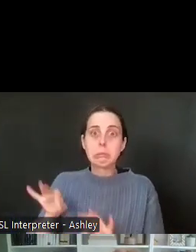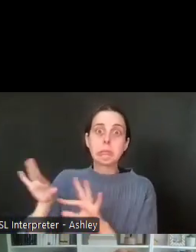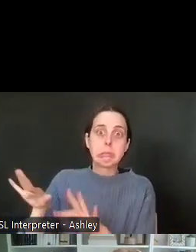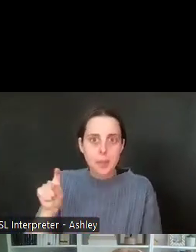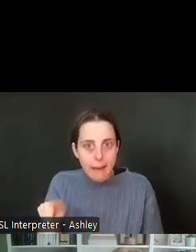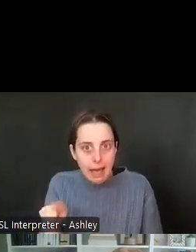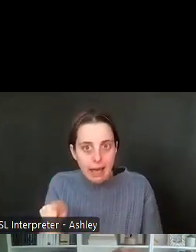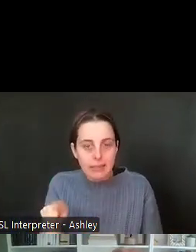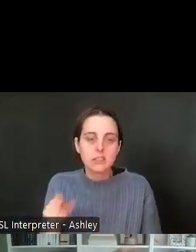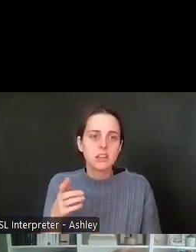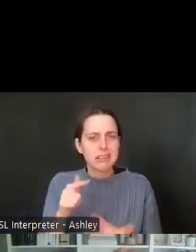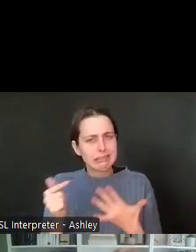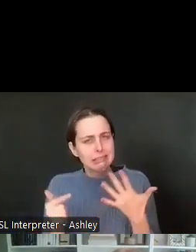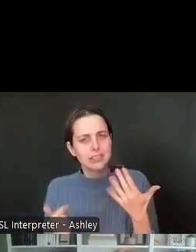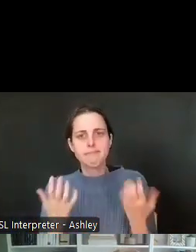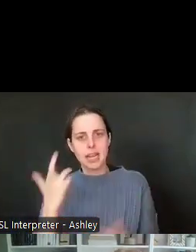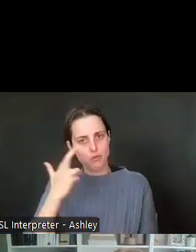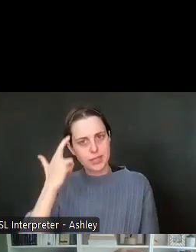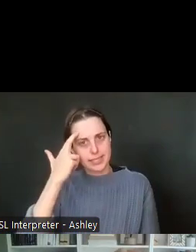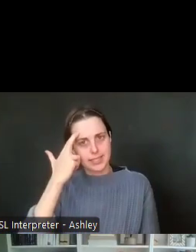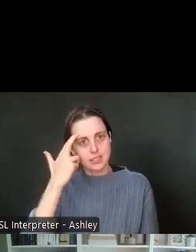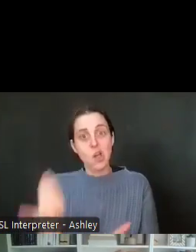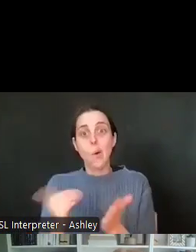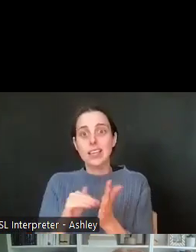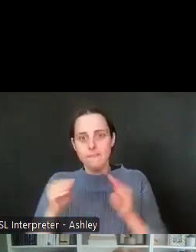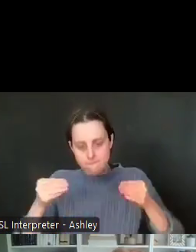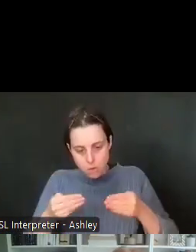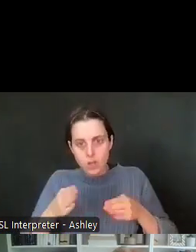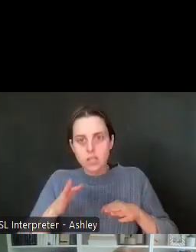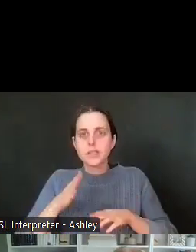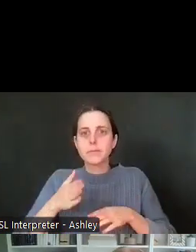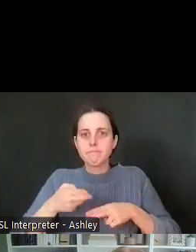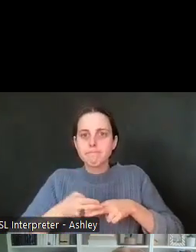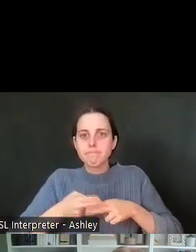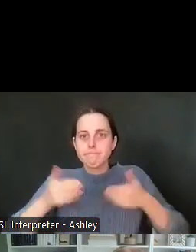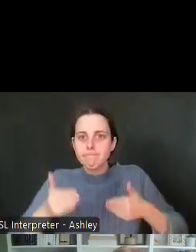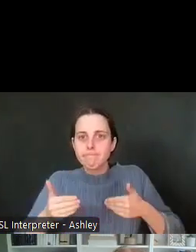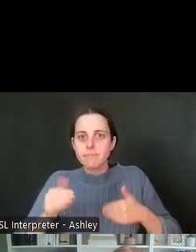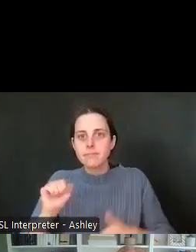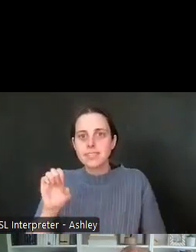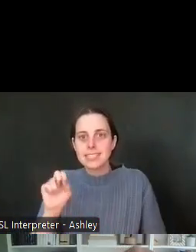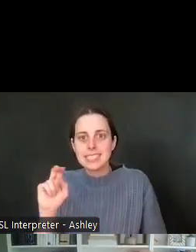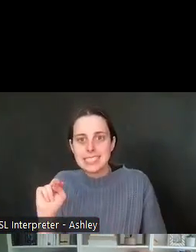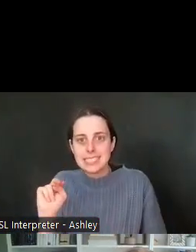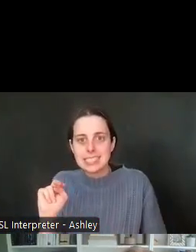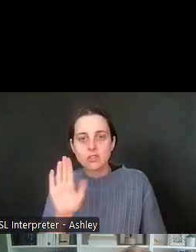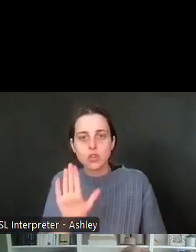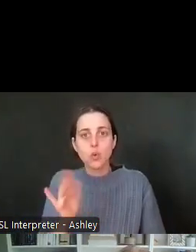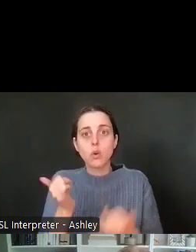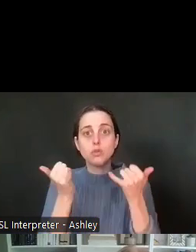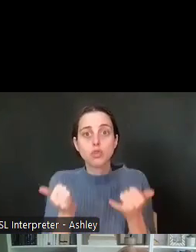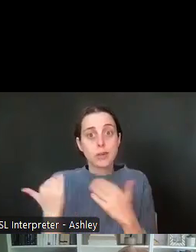that season. So in this season of my life, what are my responsibilities versus what will